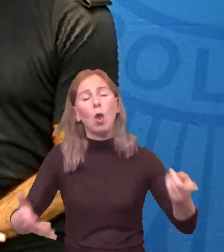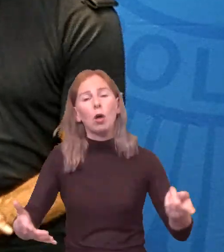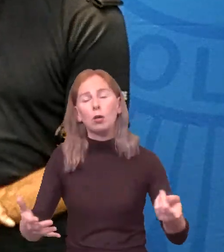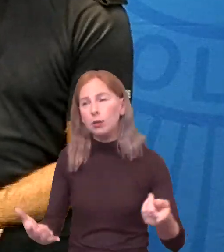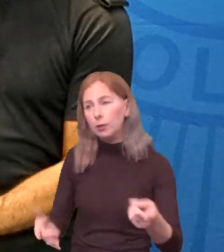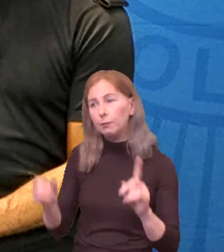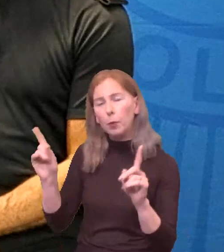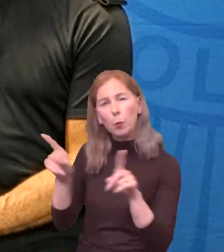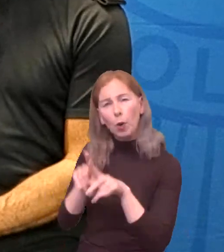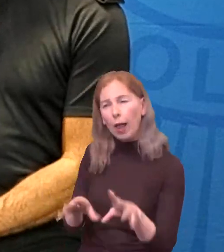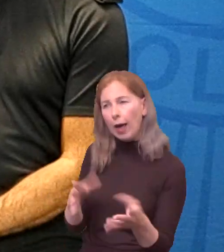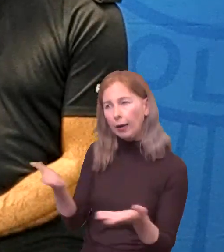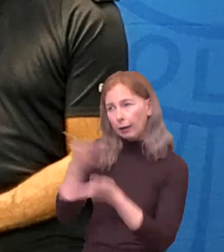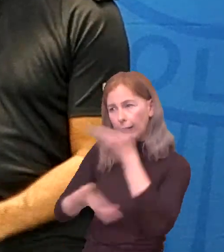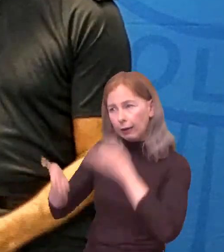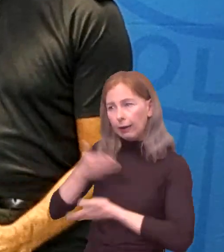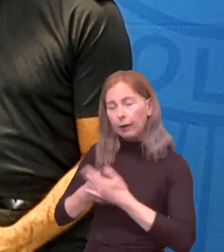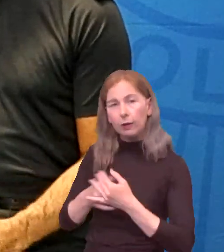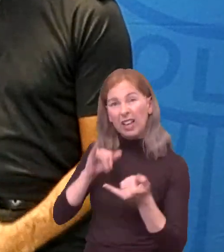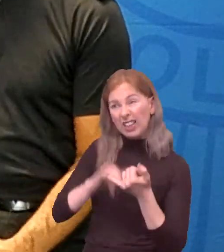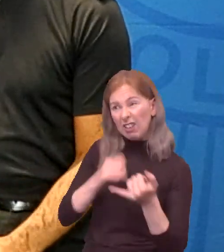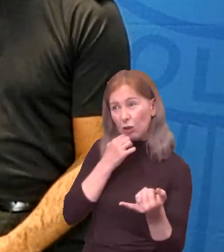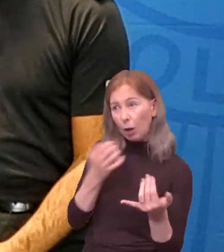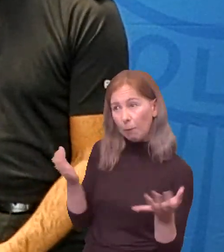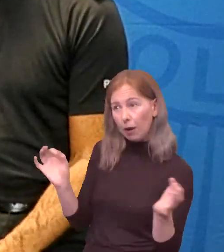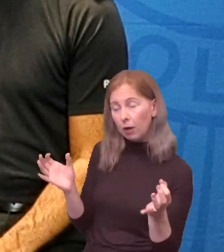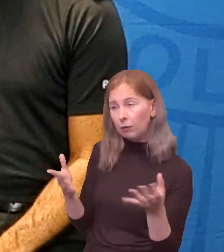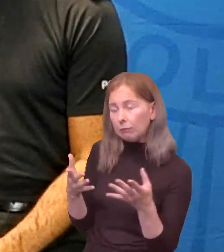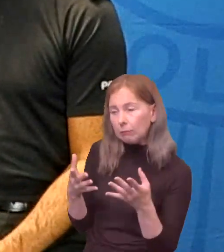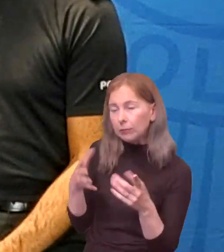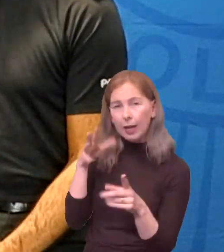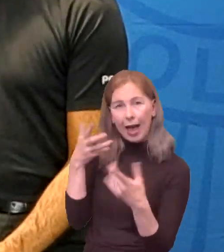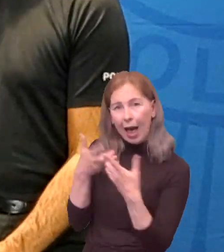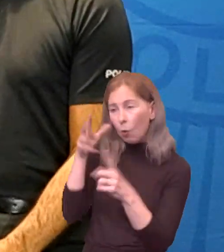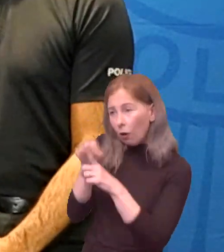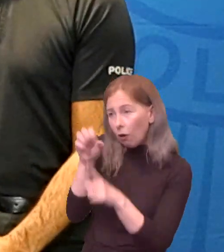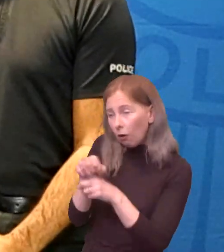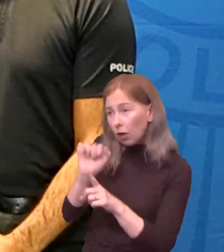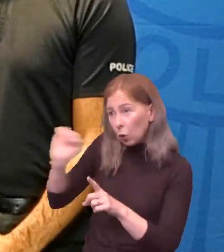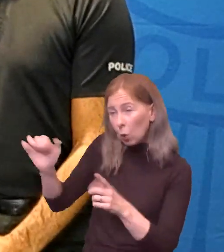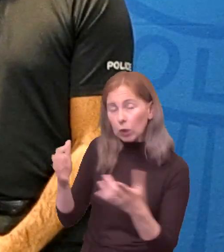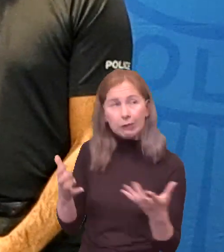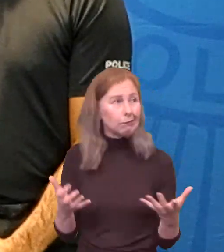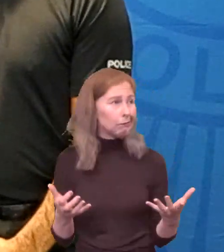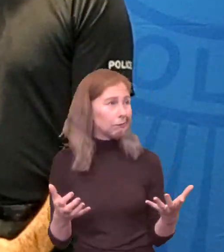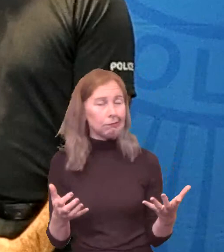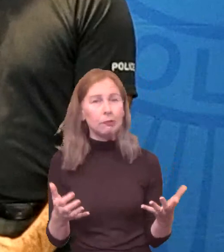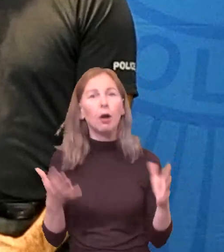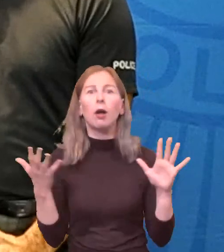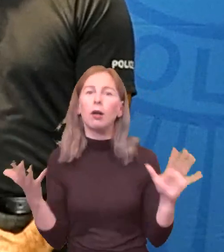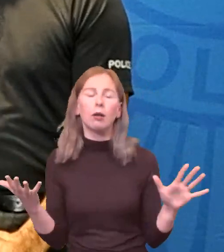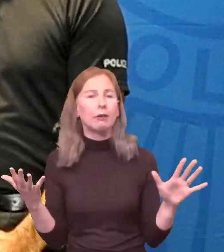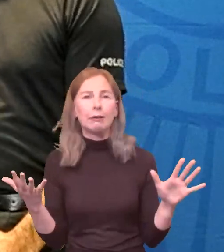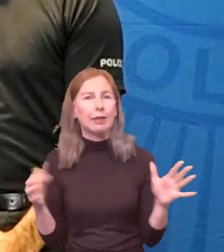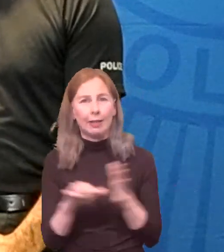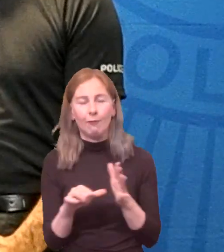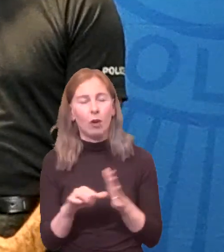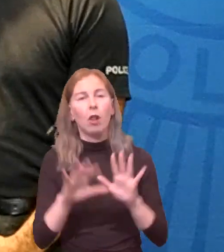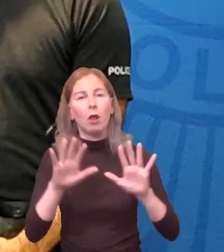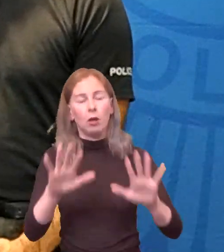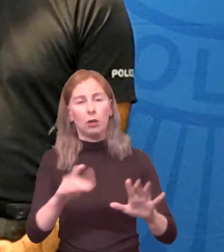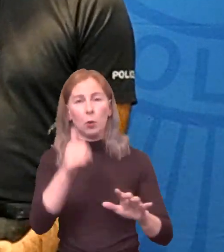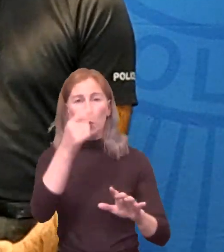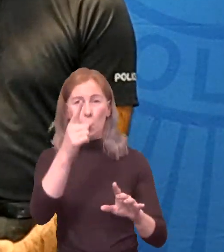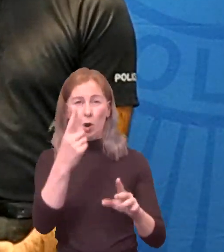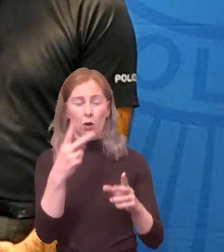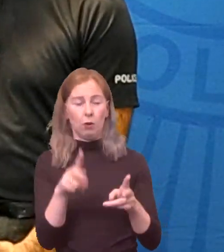anything that's identifiable about that machinery, or if you are etching initials, for example, onto the machinery, take a picture so